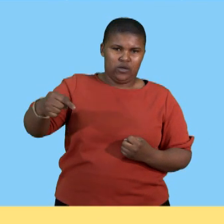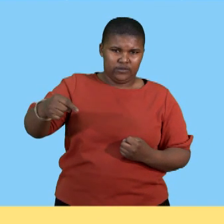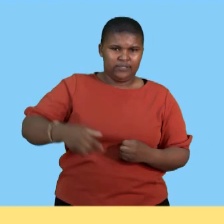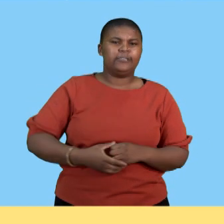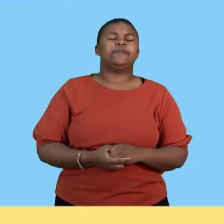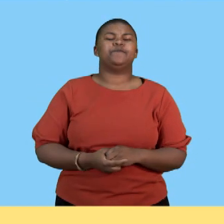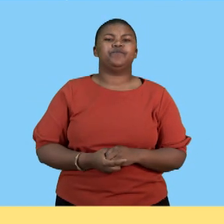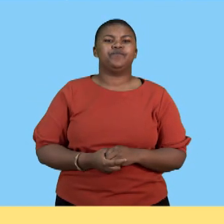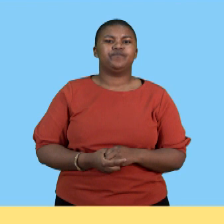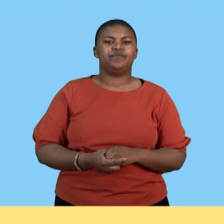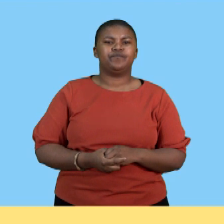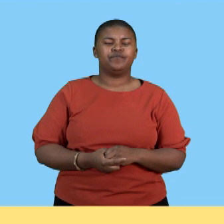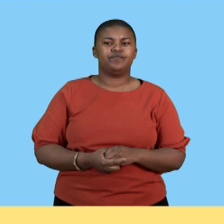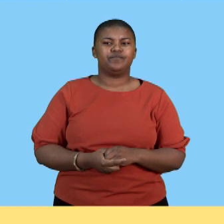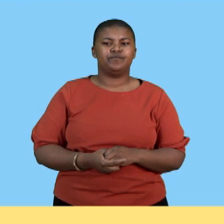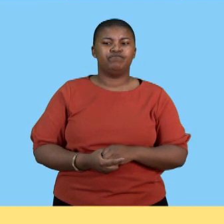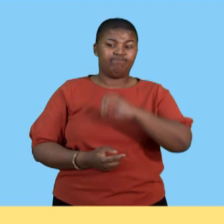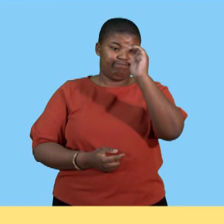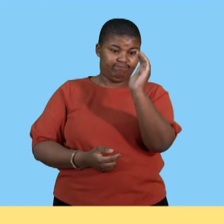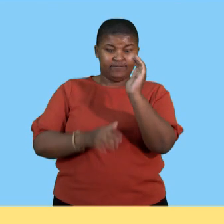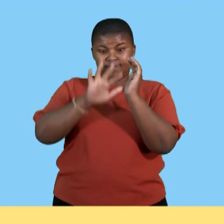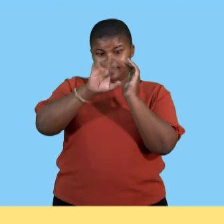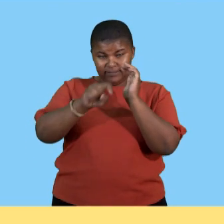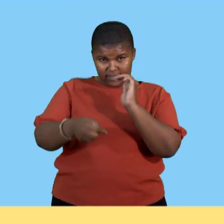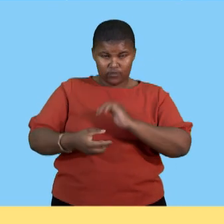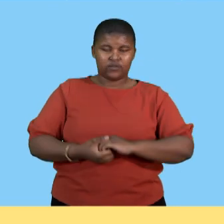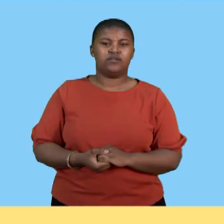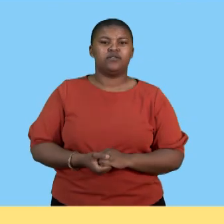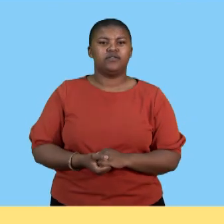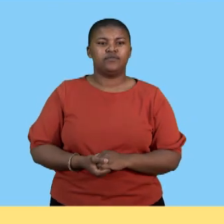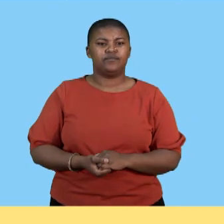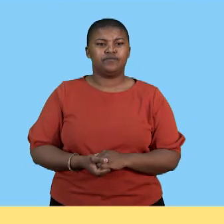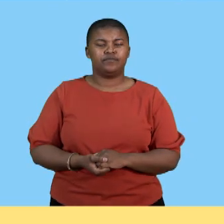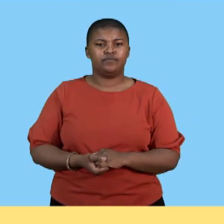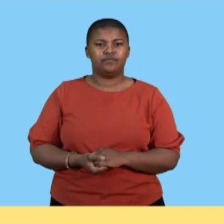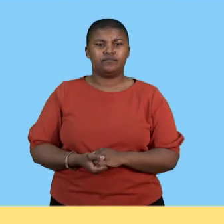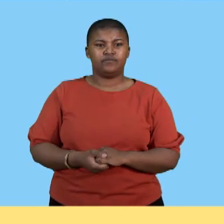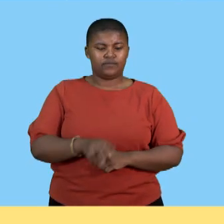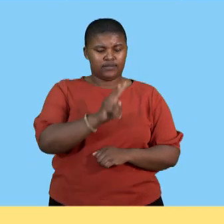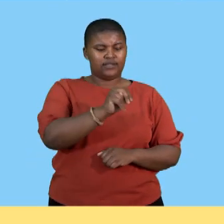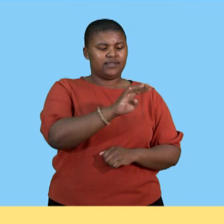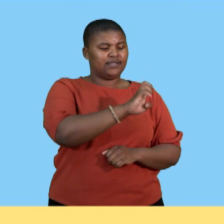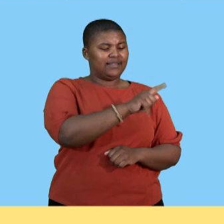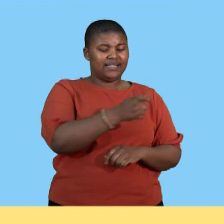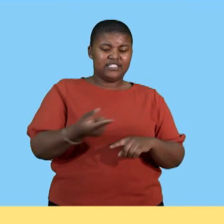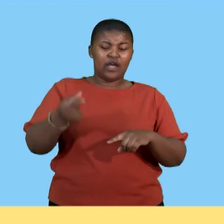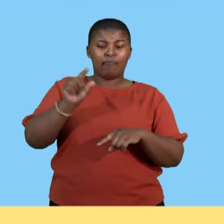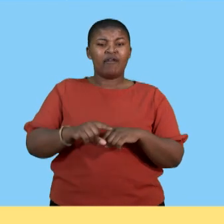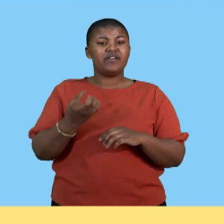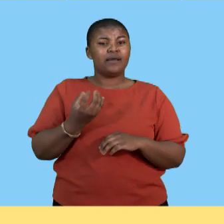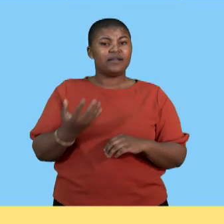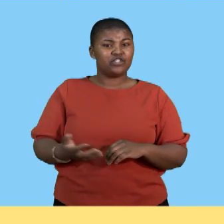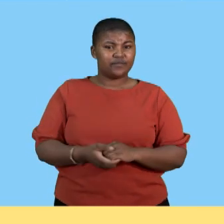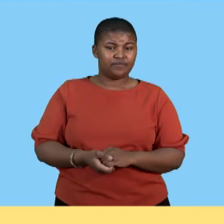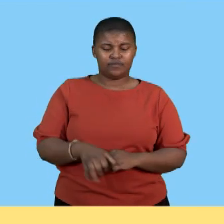50,000. So we come here, we bring it in brackets, 50,000. Then we end up with net profit,